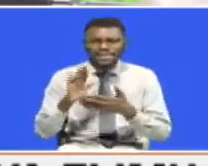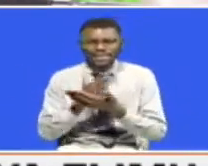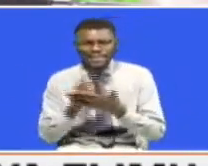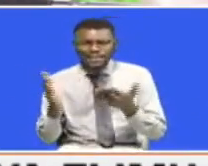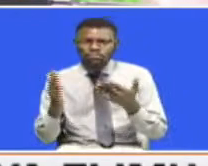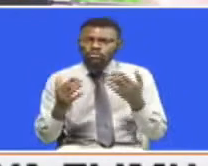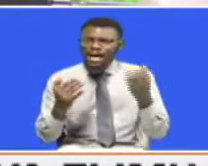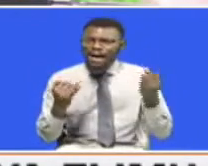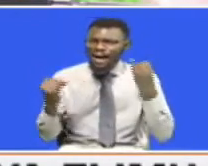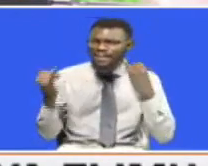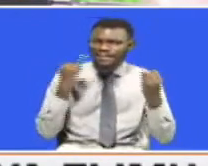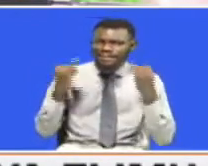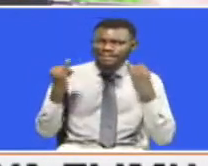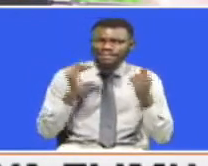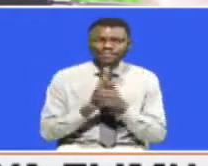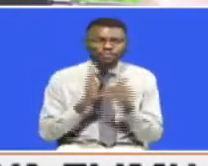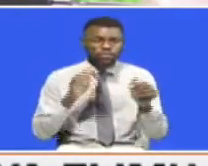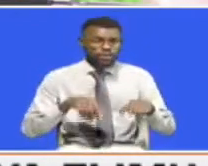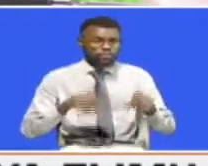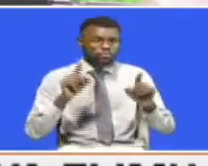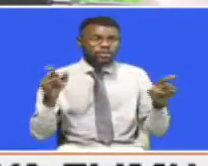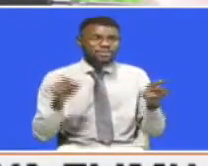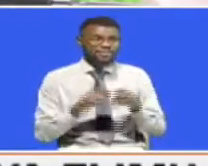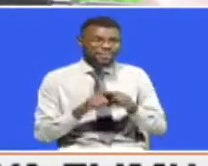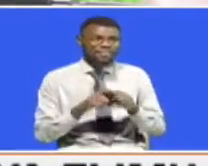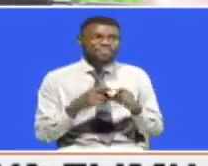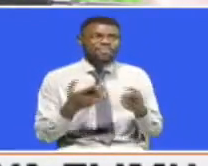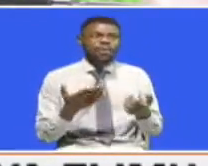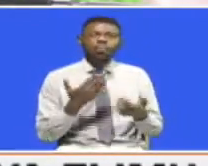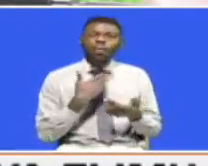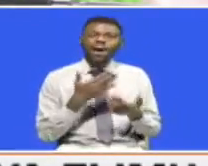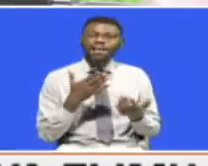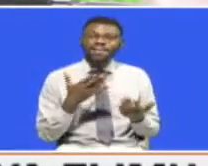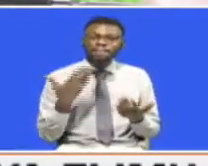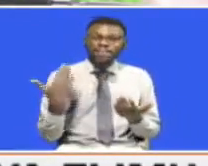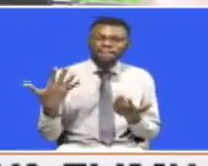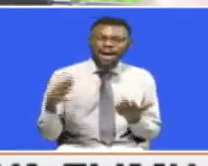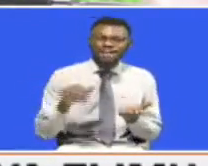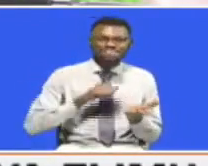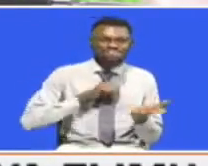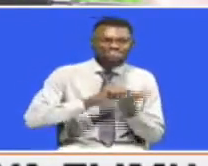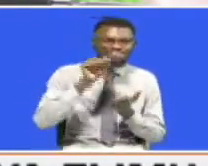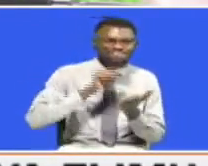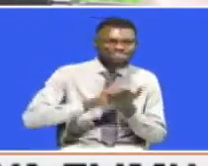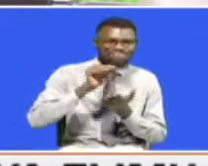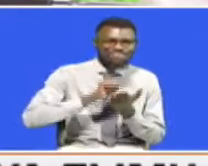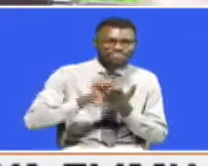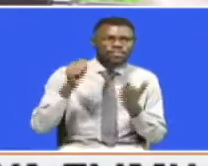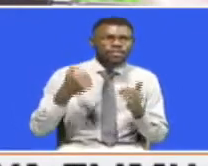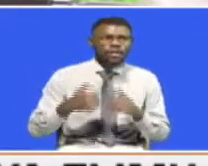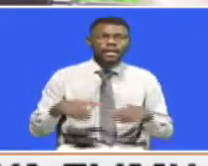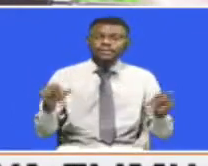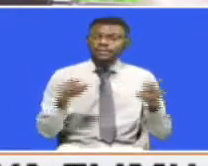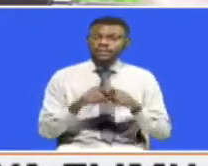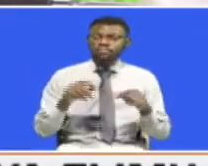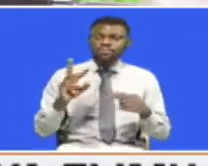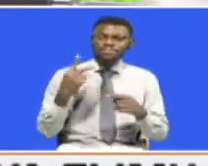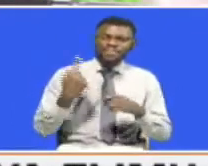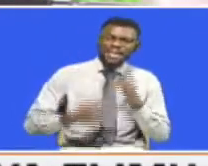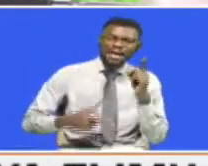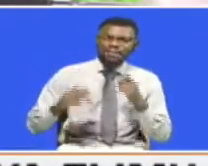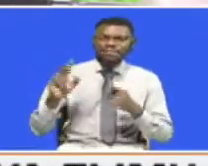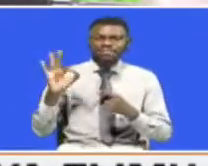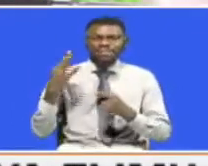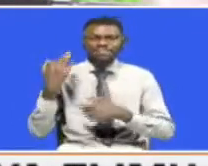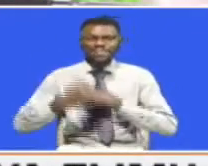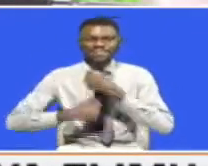and skills within themselves and help them to even publish papers, scholarly papers, as early as they are in second year and third year.